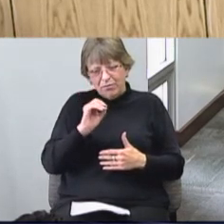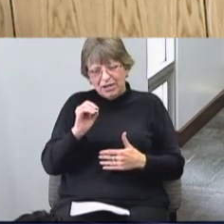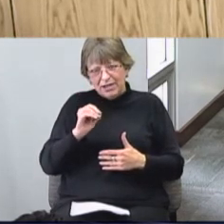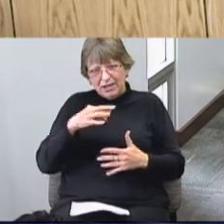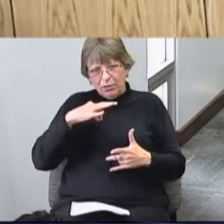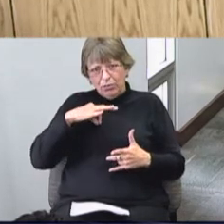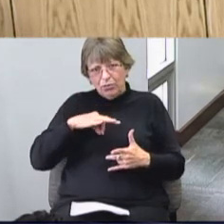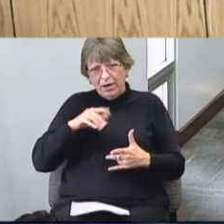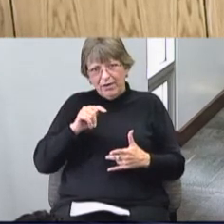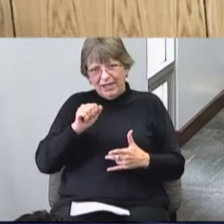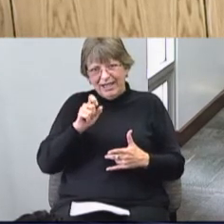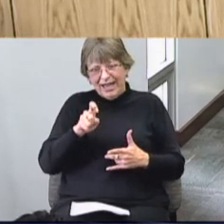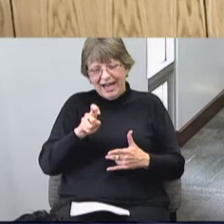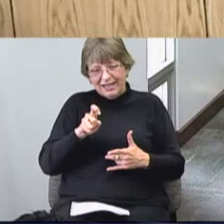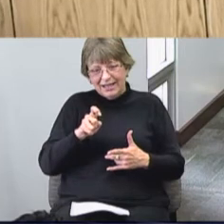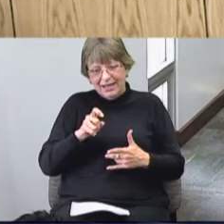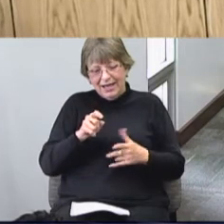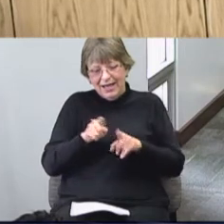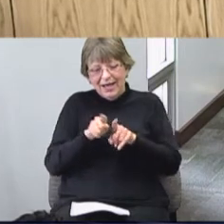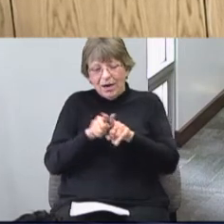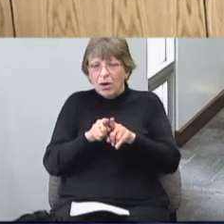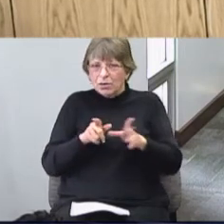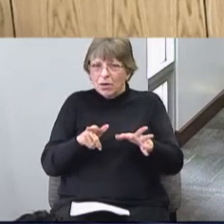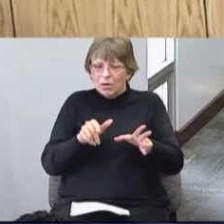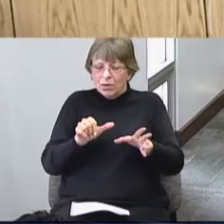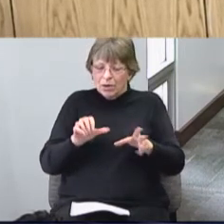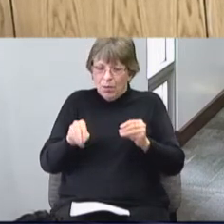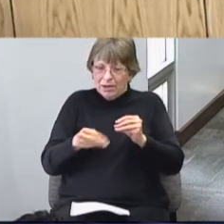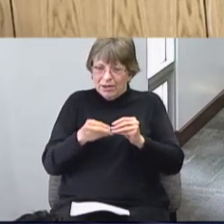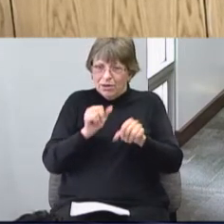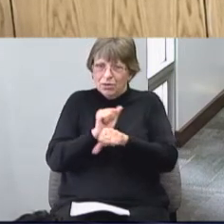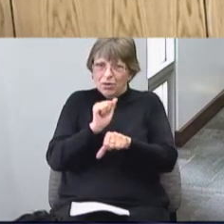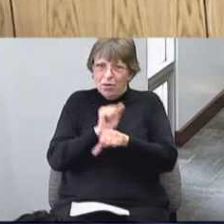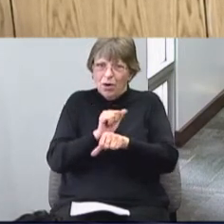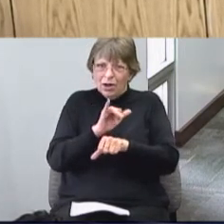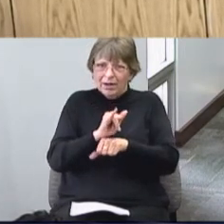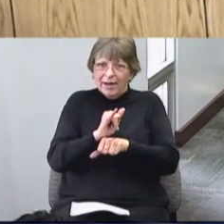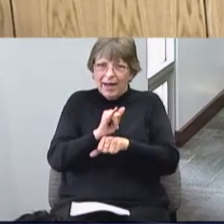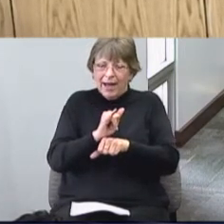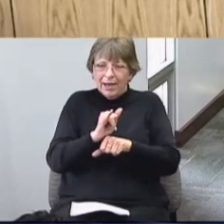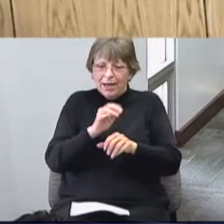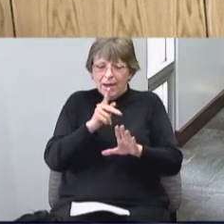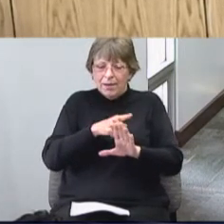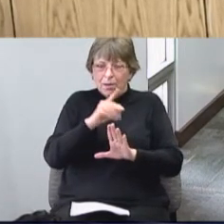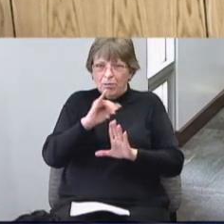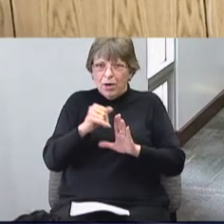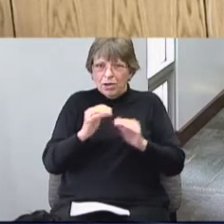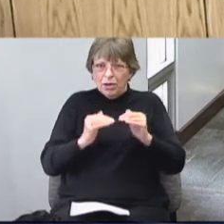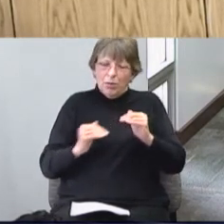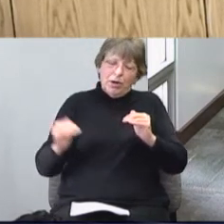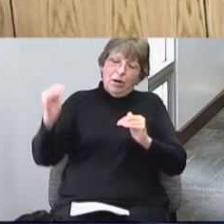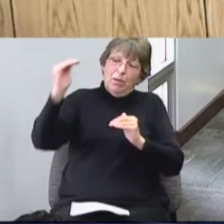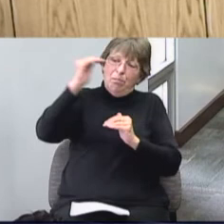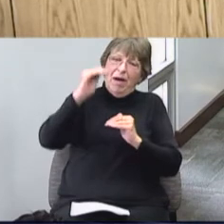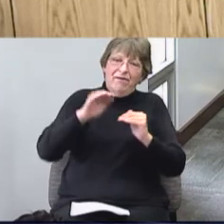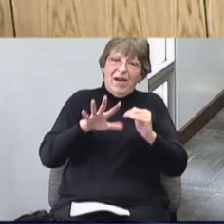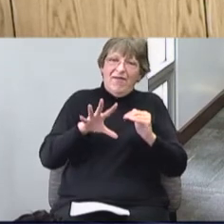and the fact that there was other work done that would have taken that over $5,000 and been eligible for the same tax